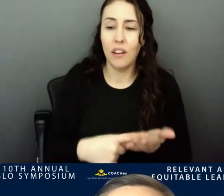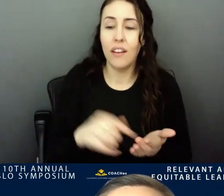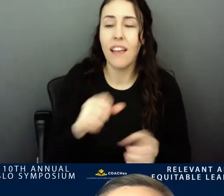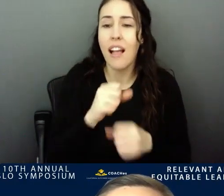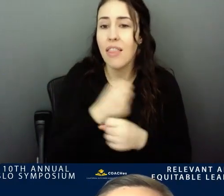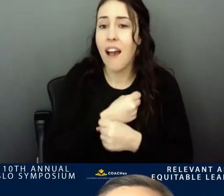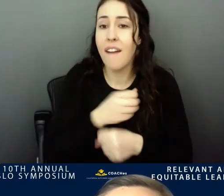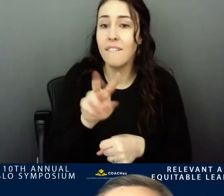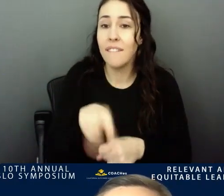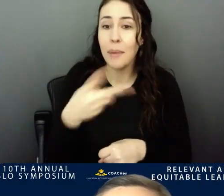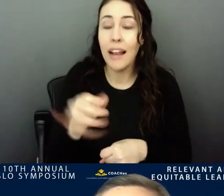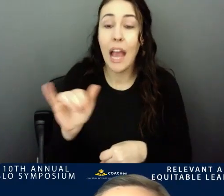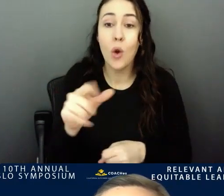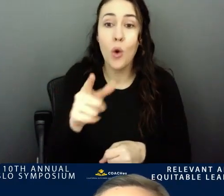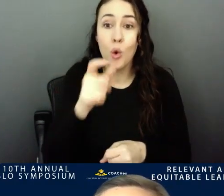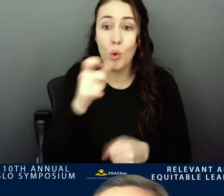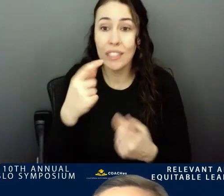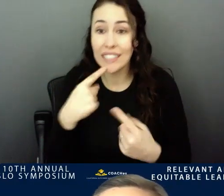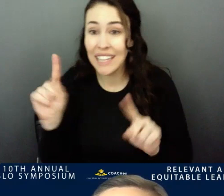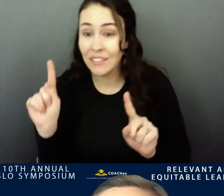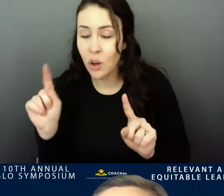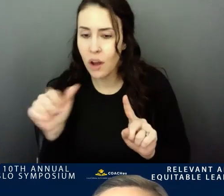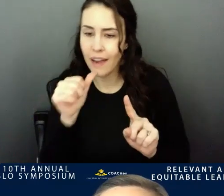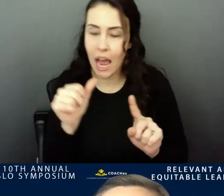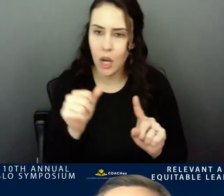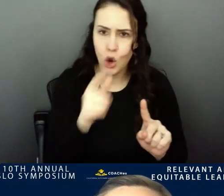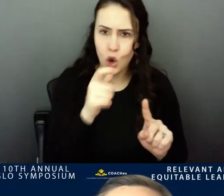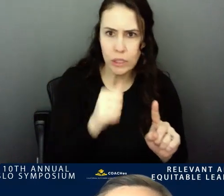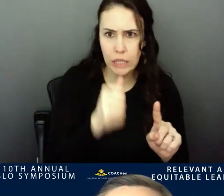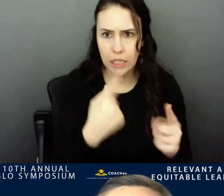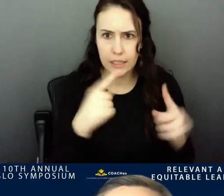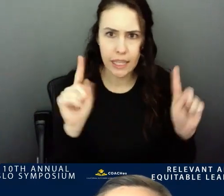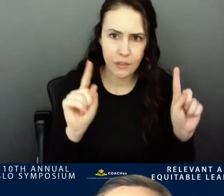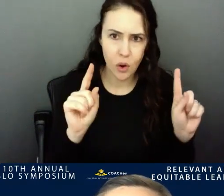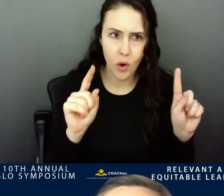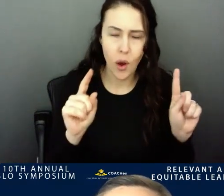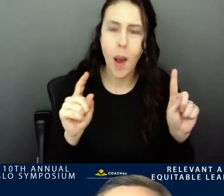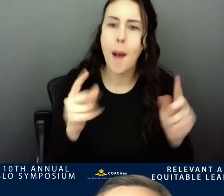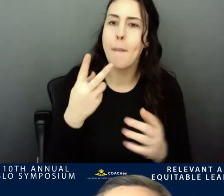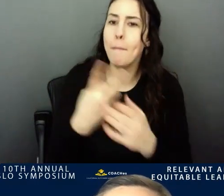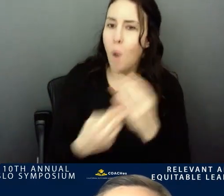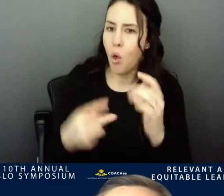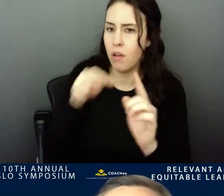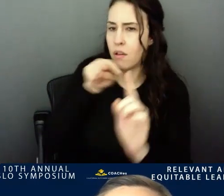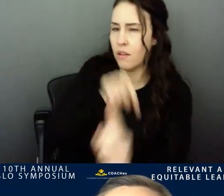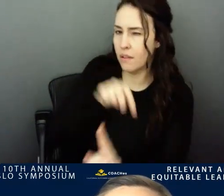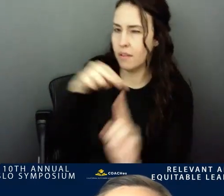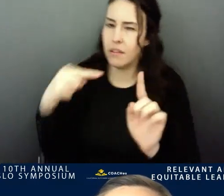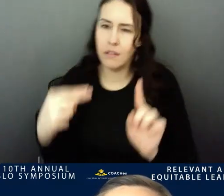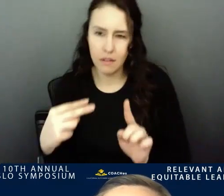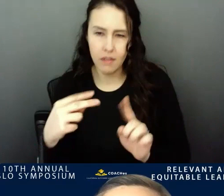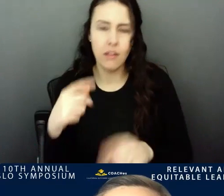successful versus who was not successful, looking at from both directions. I think that helps